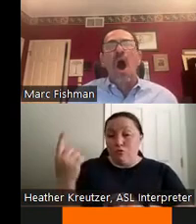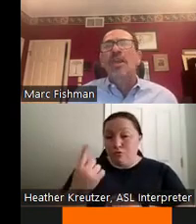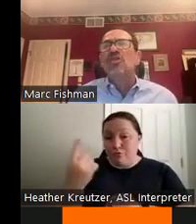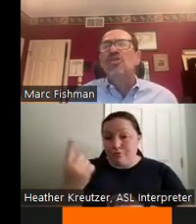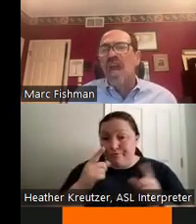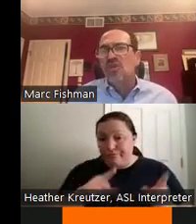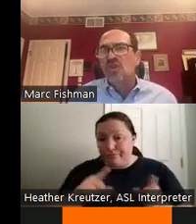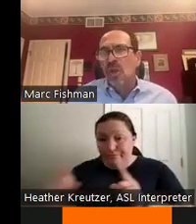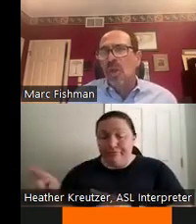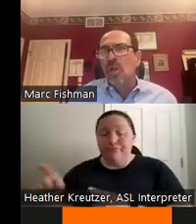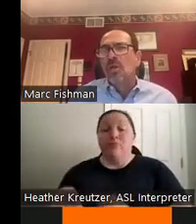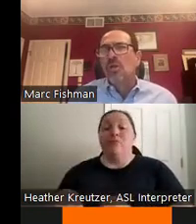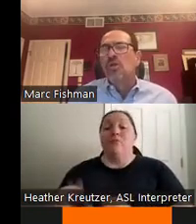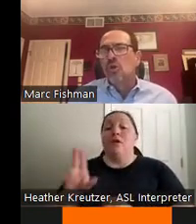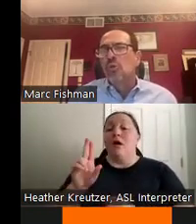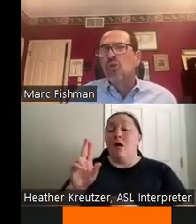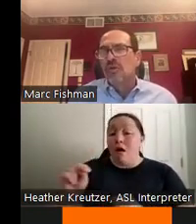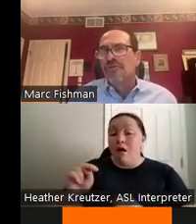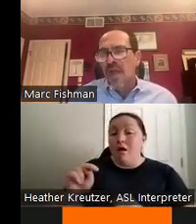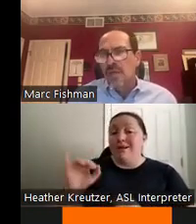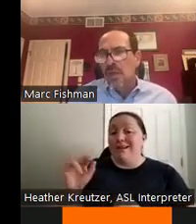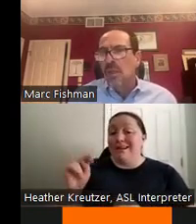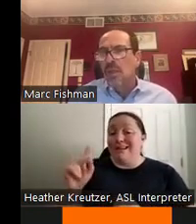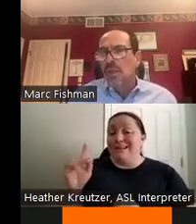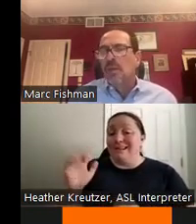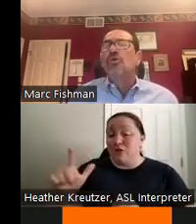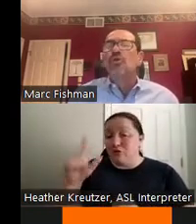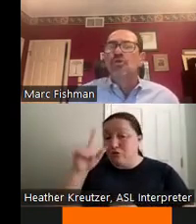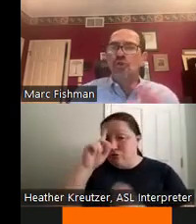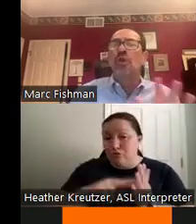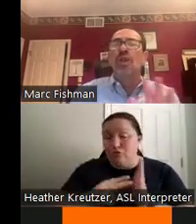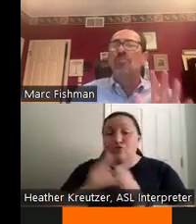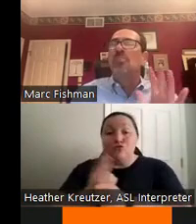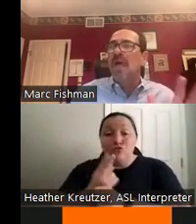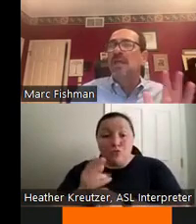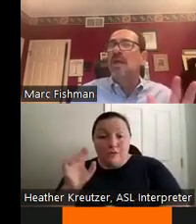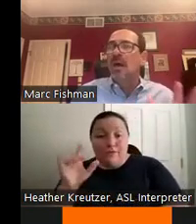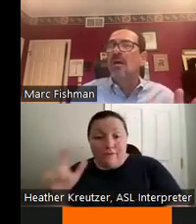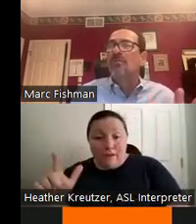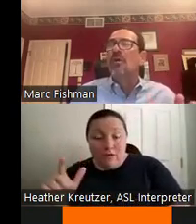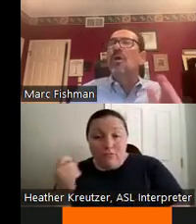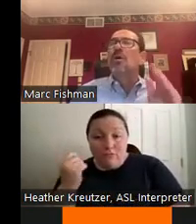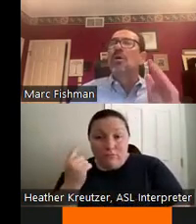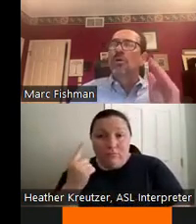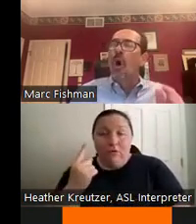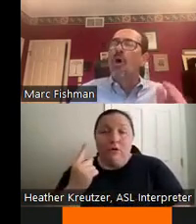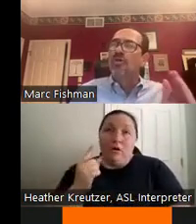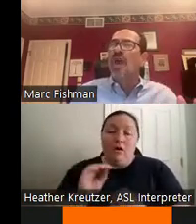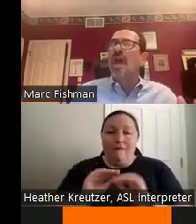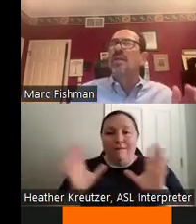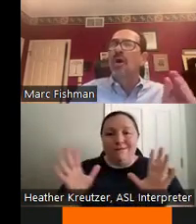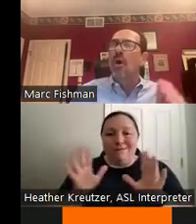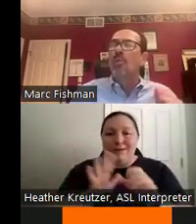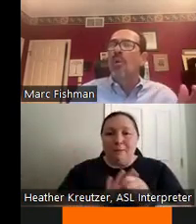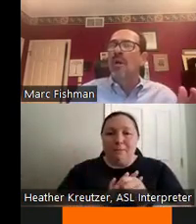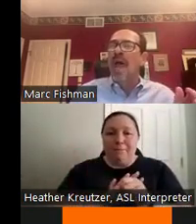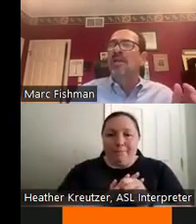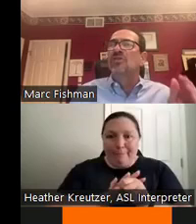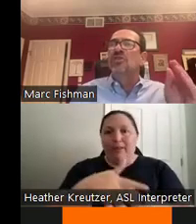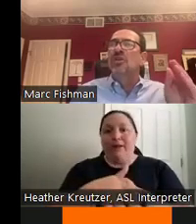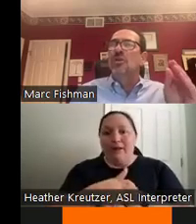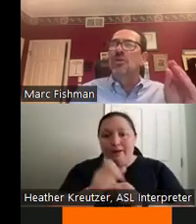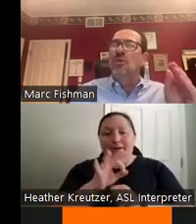of unintentional use of fentanyl. Surely plenty of long-standing